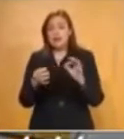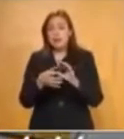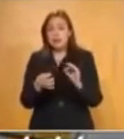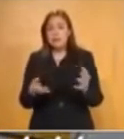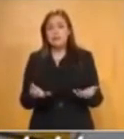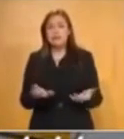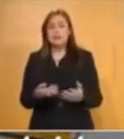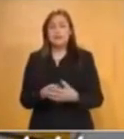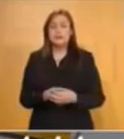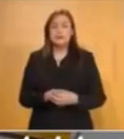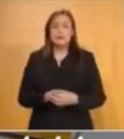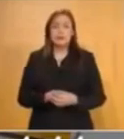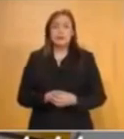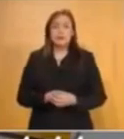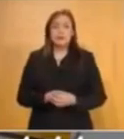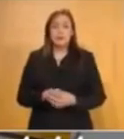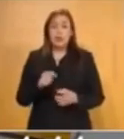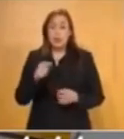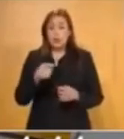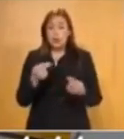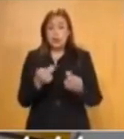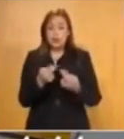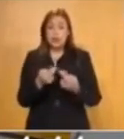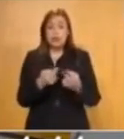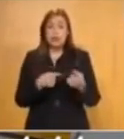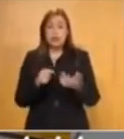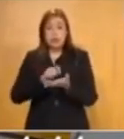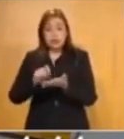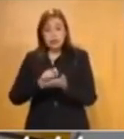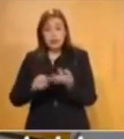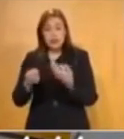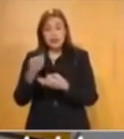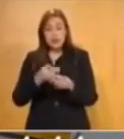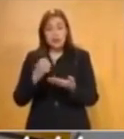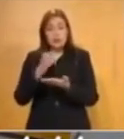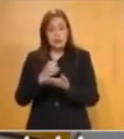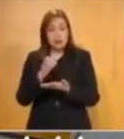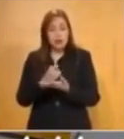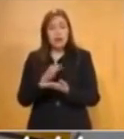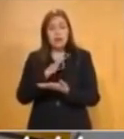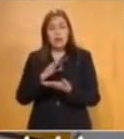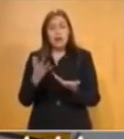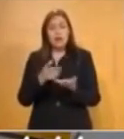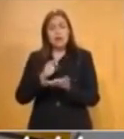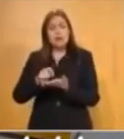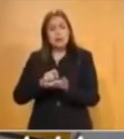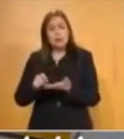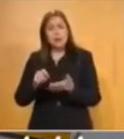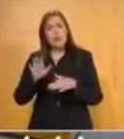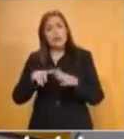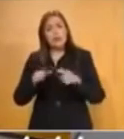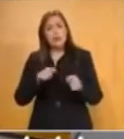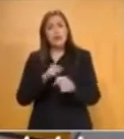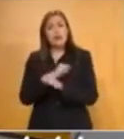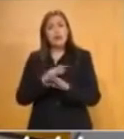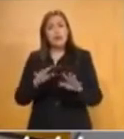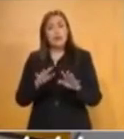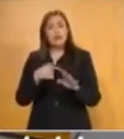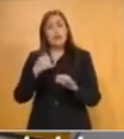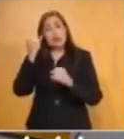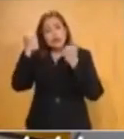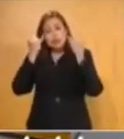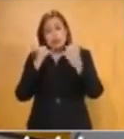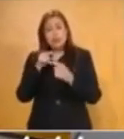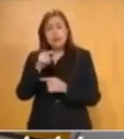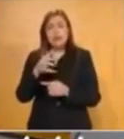them in your comic strip. You are going to write them in a notebook. You are going to make notes. And then, when you have your ideas, you can